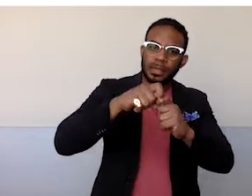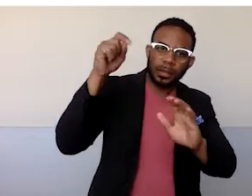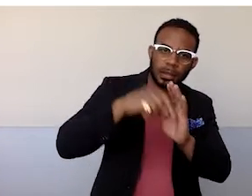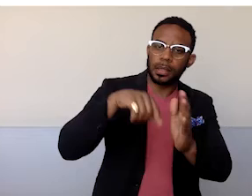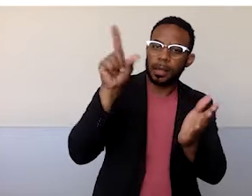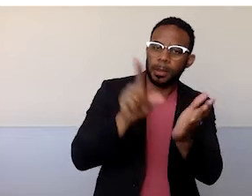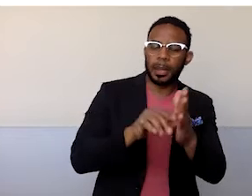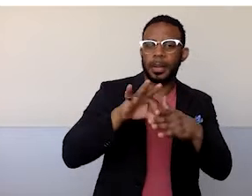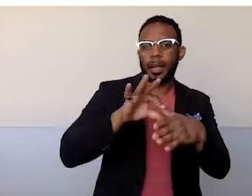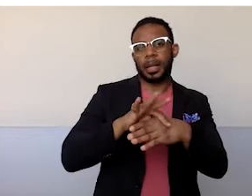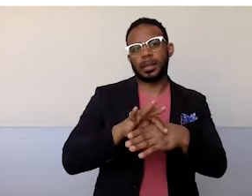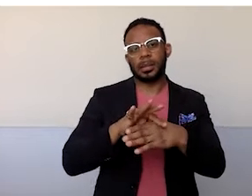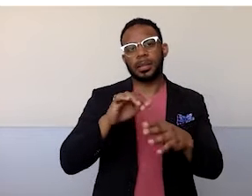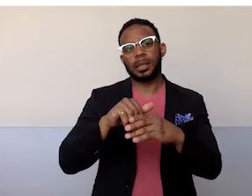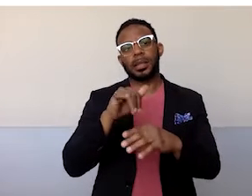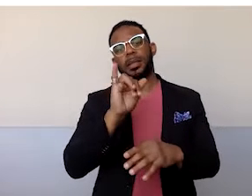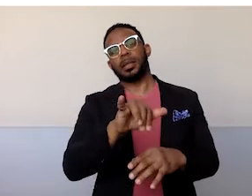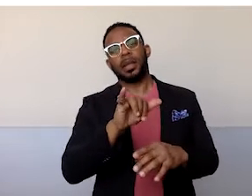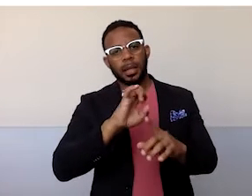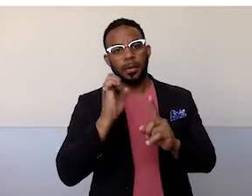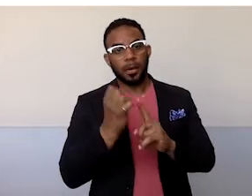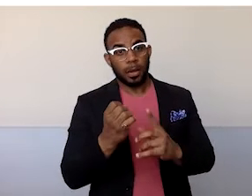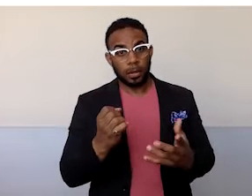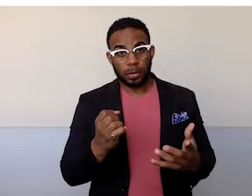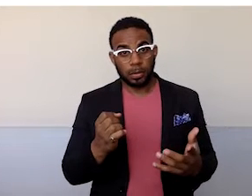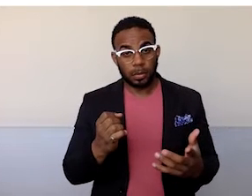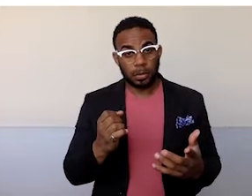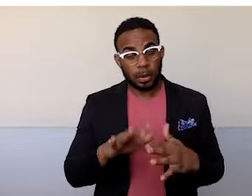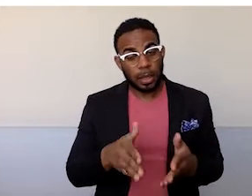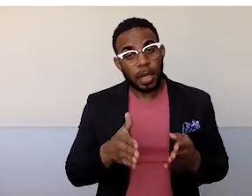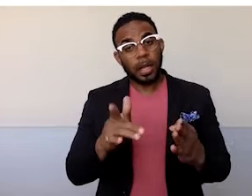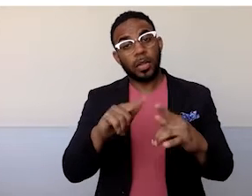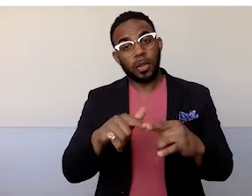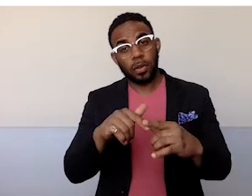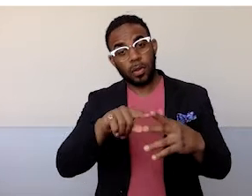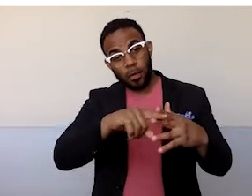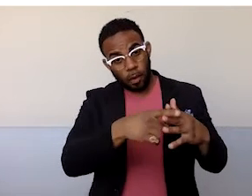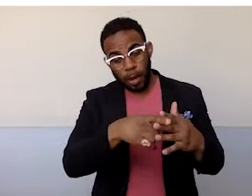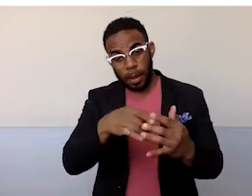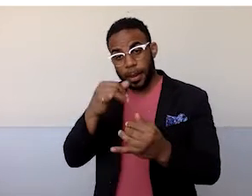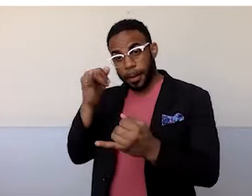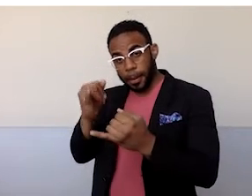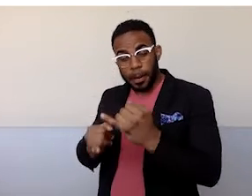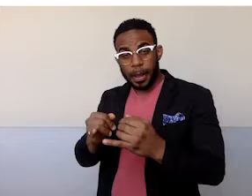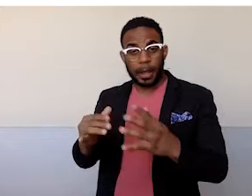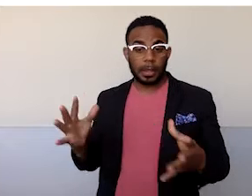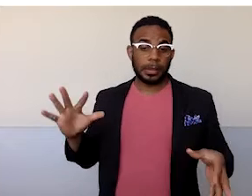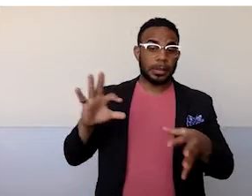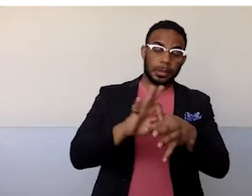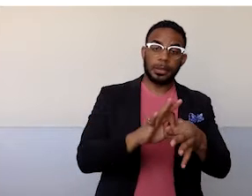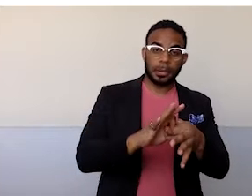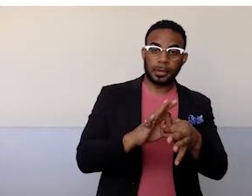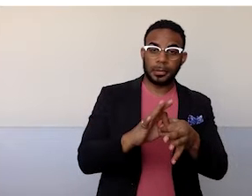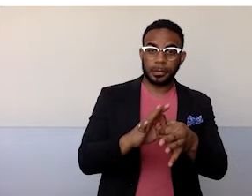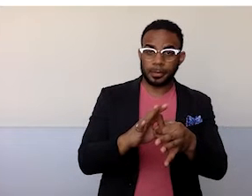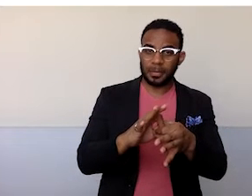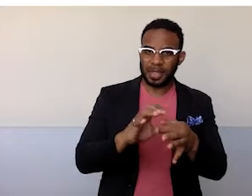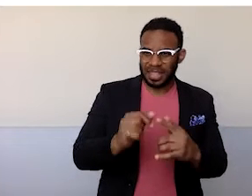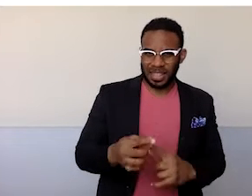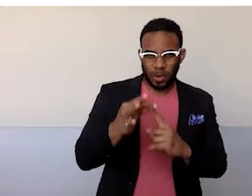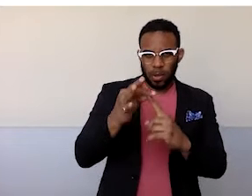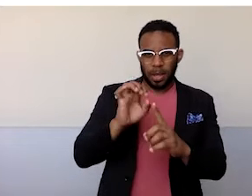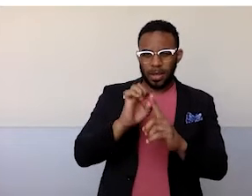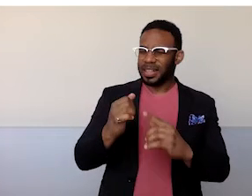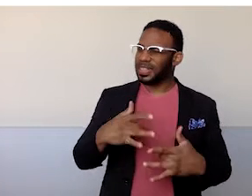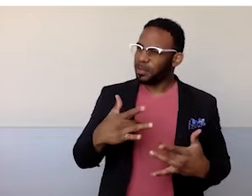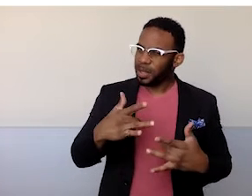publish content in one single environment. What that means is that you have the front end and the back end coupled together in a single environment. Usually, the